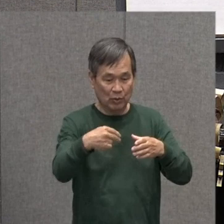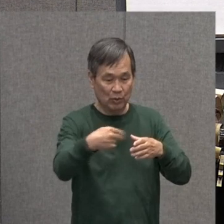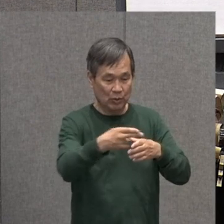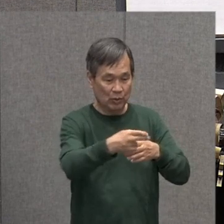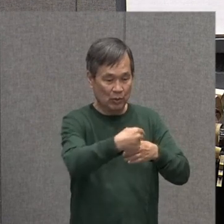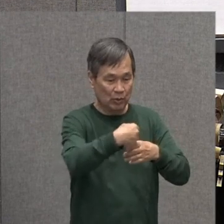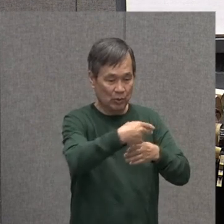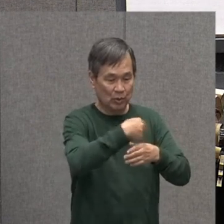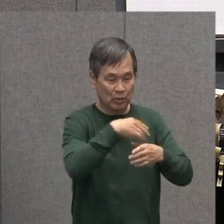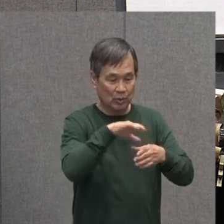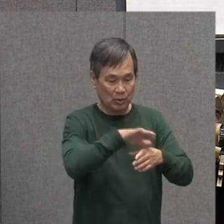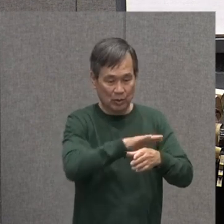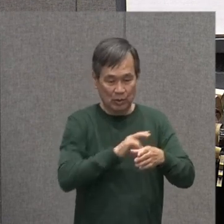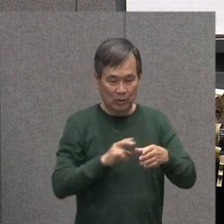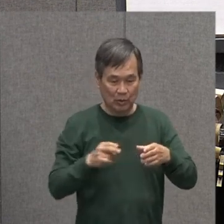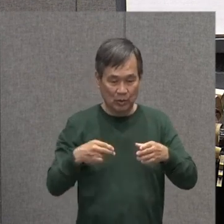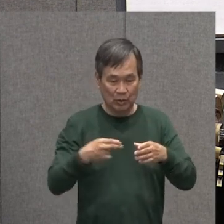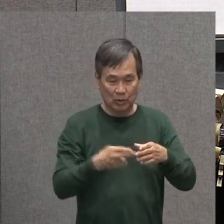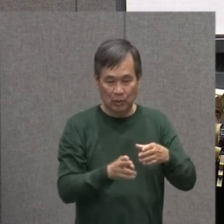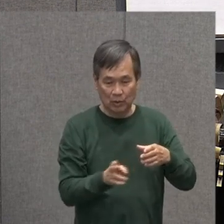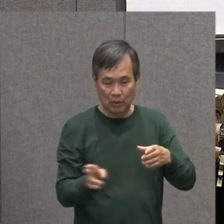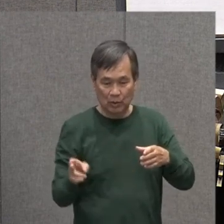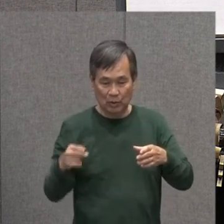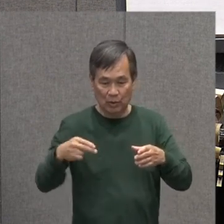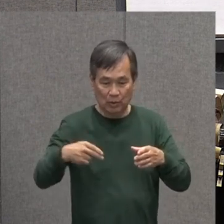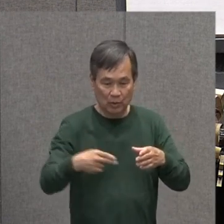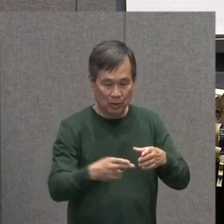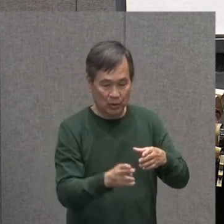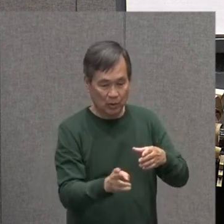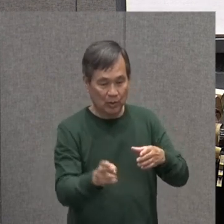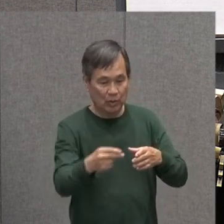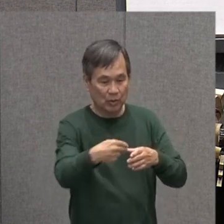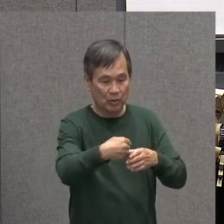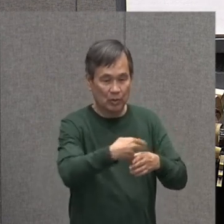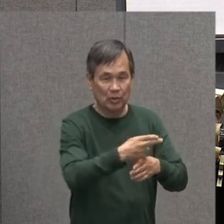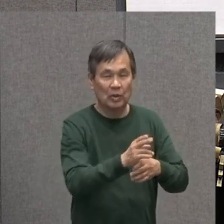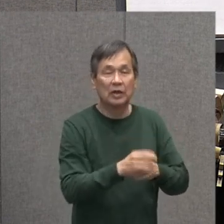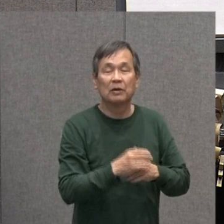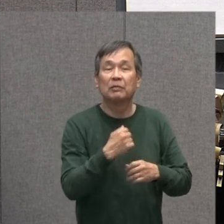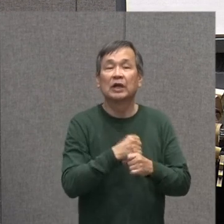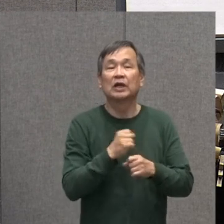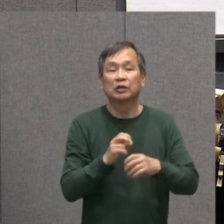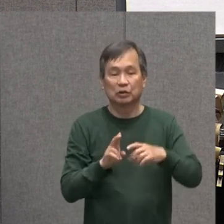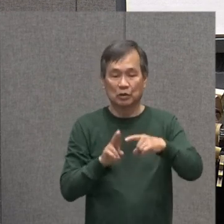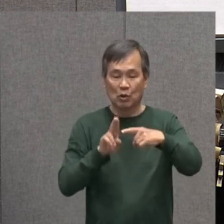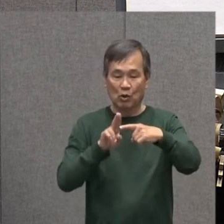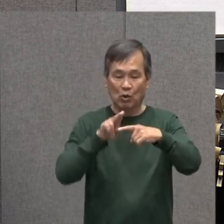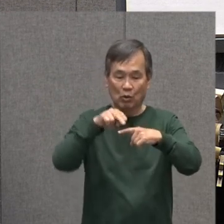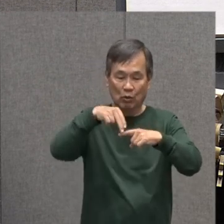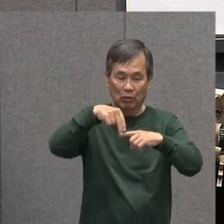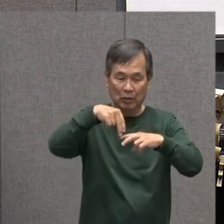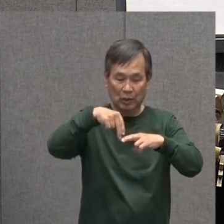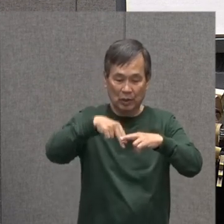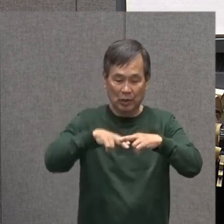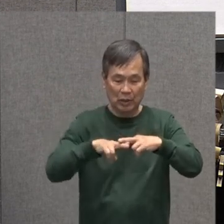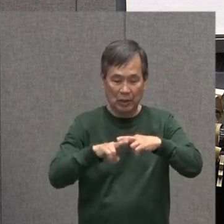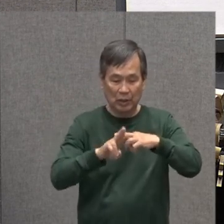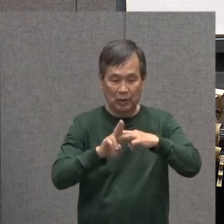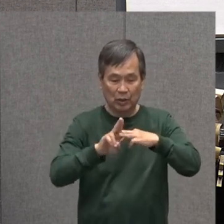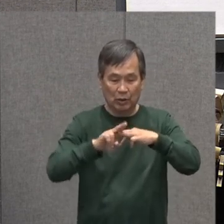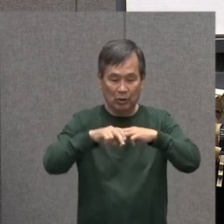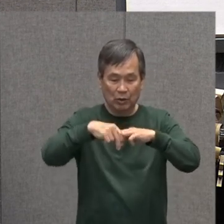out, okay? Over and under. Those are two of the most important words in weaving, over and under. So I just took my strips of